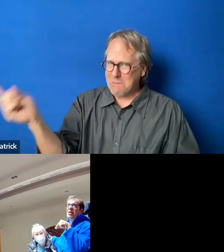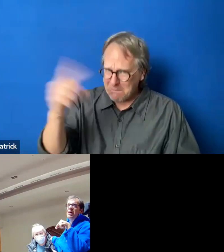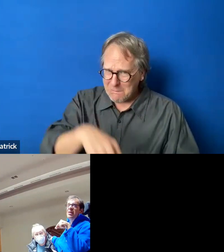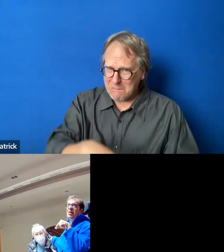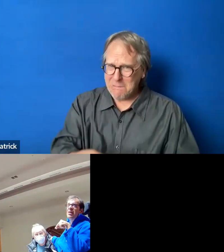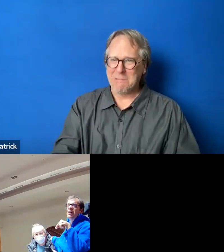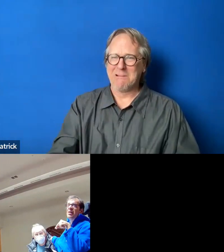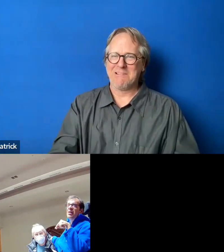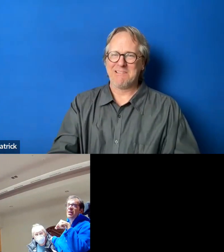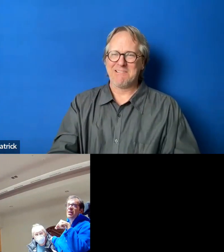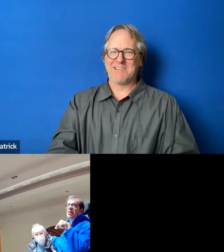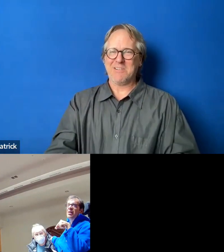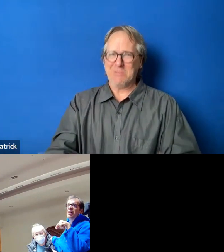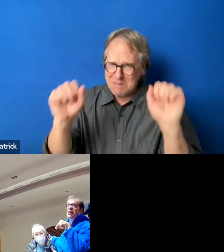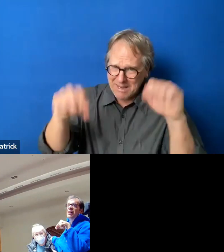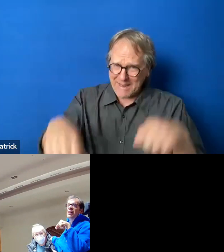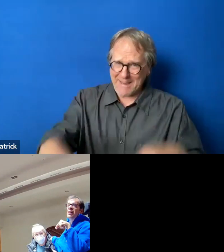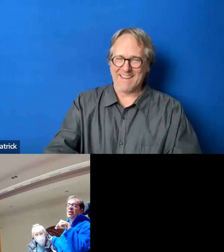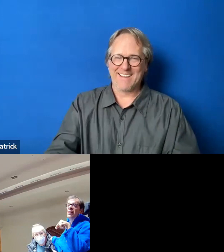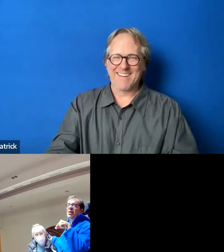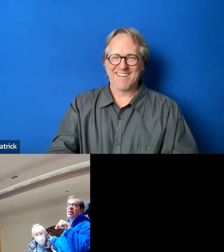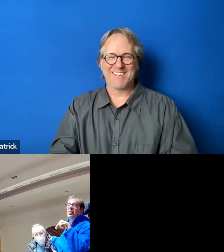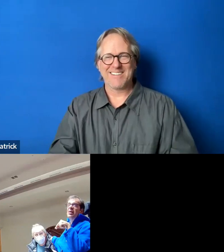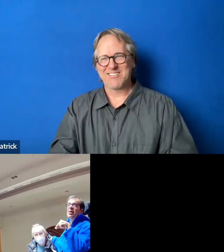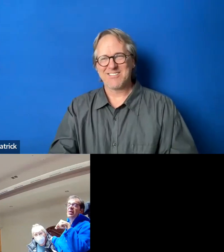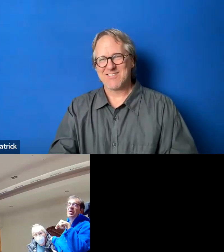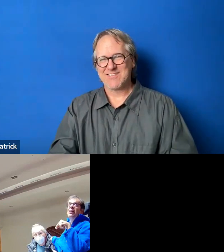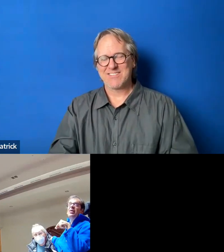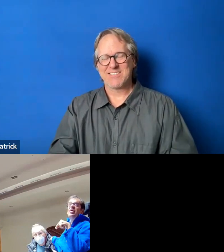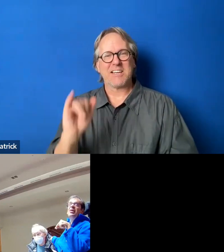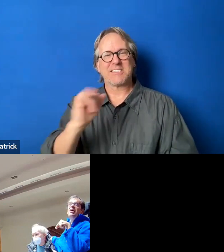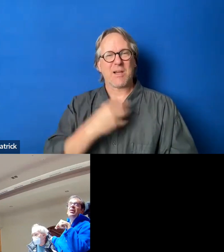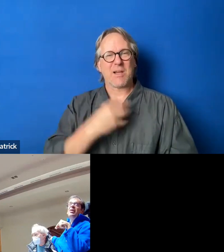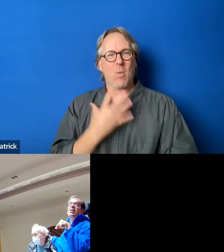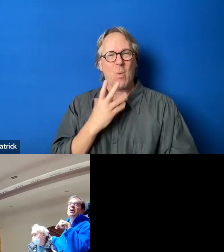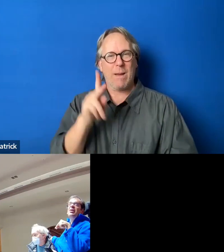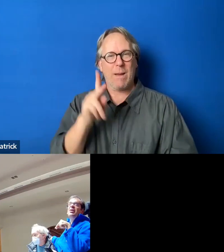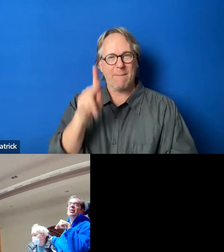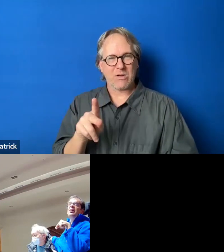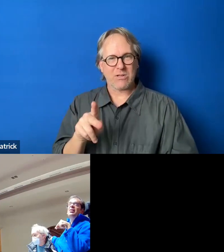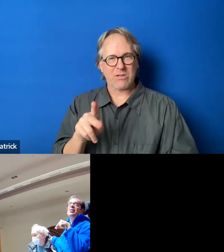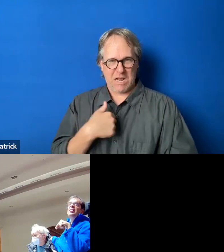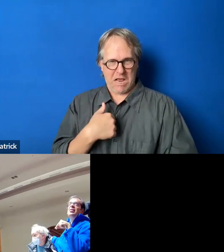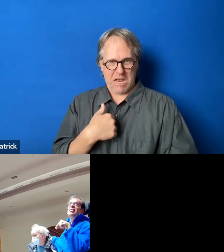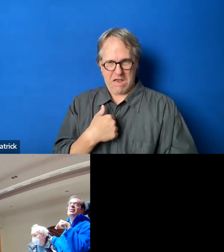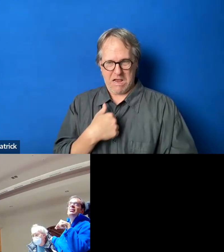on racism, I'm white. It would be like a white person saying, I don't work on racism, I'm